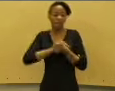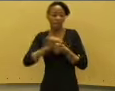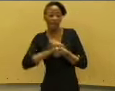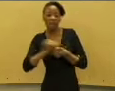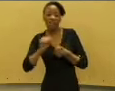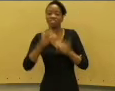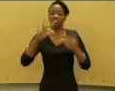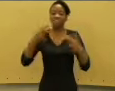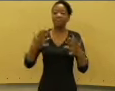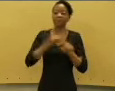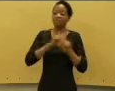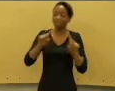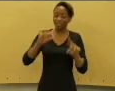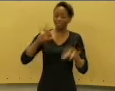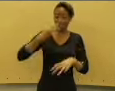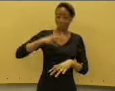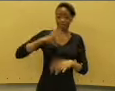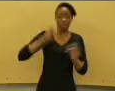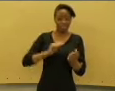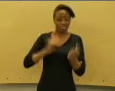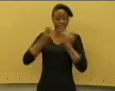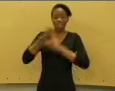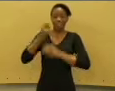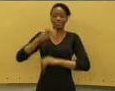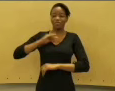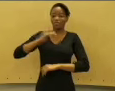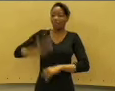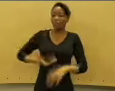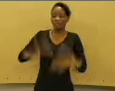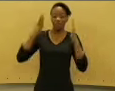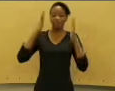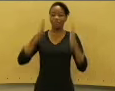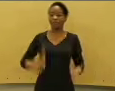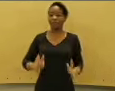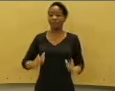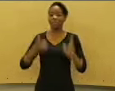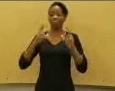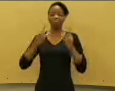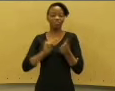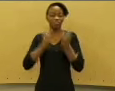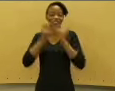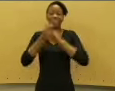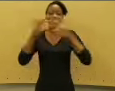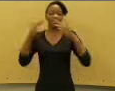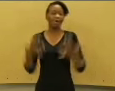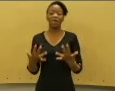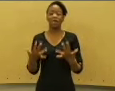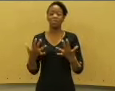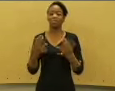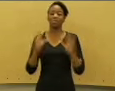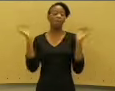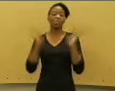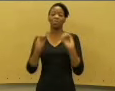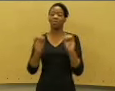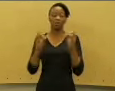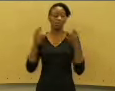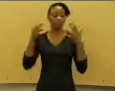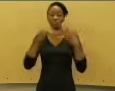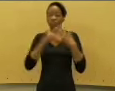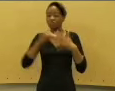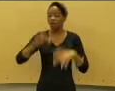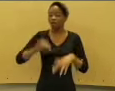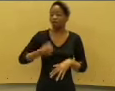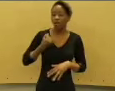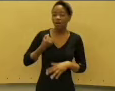And in all of the conversations that you're taught about how to grow up and how to be a wife and how to be a mother,